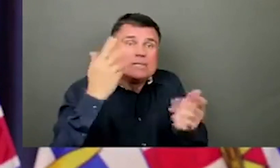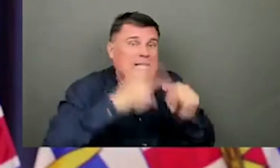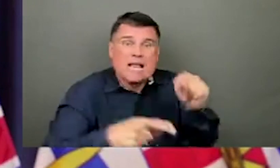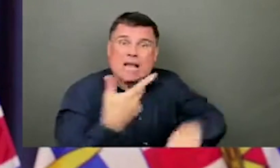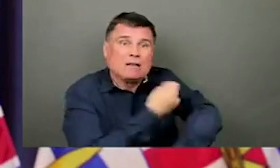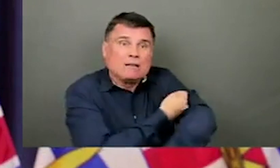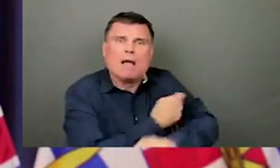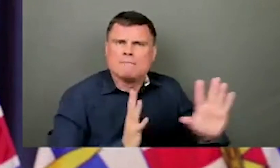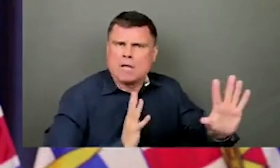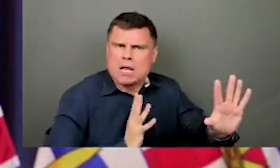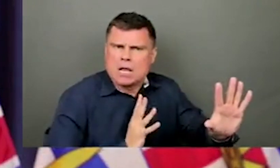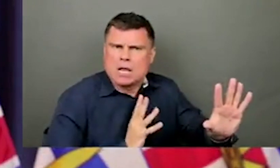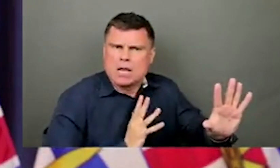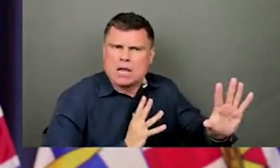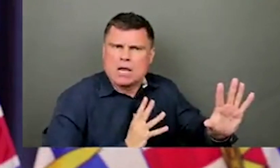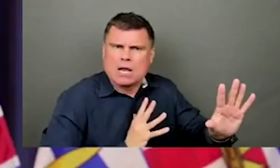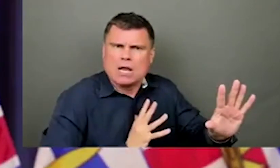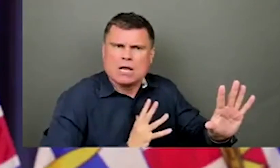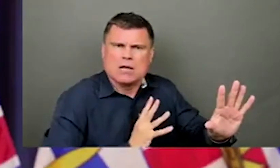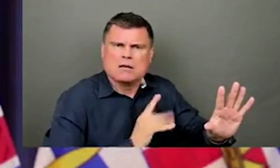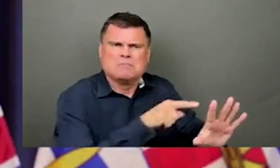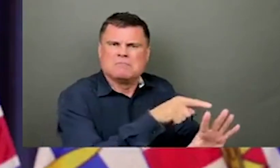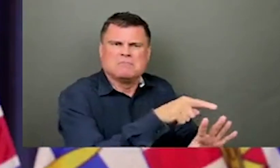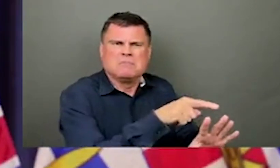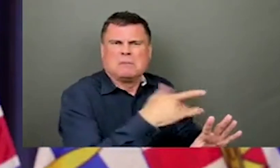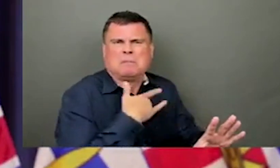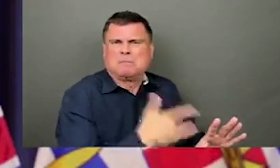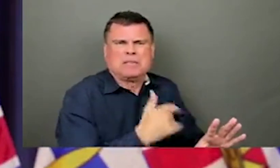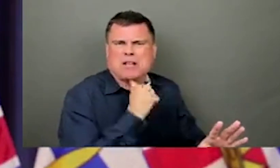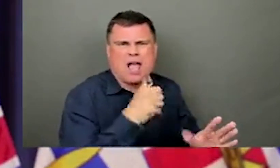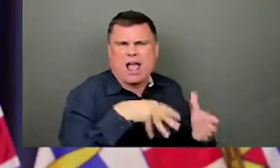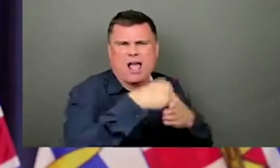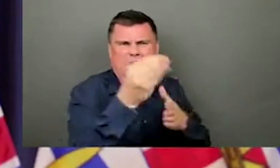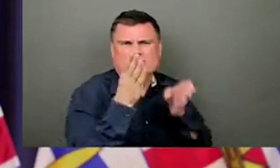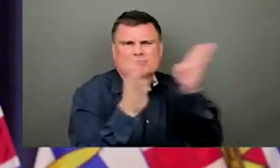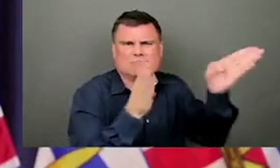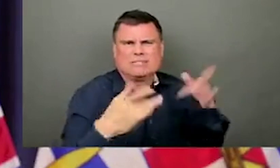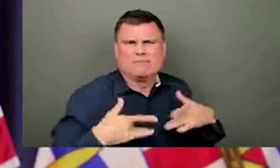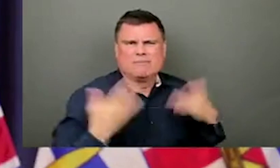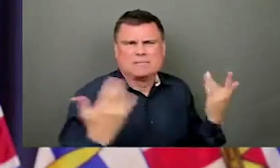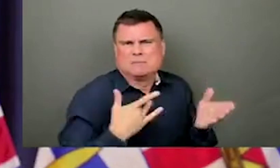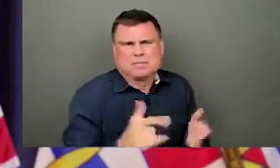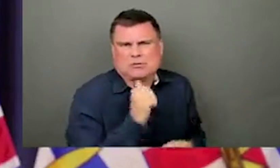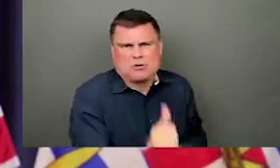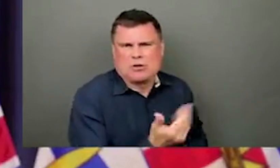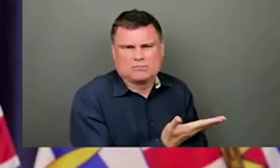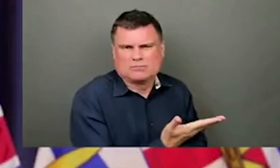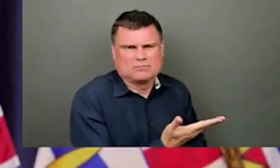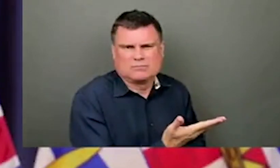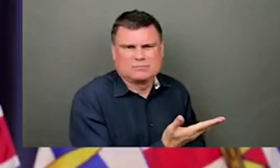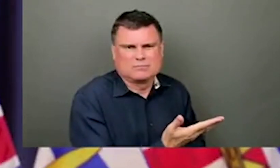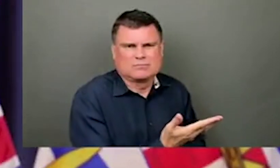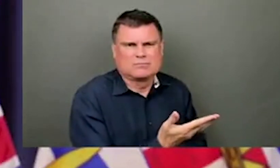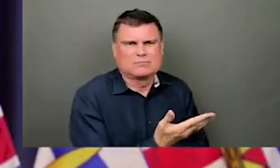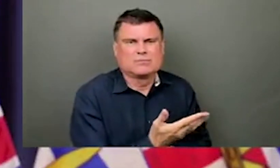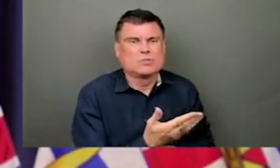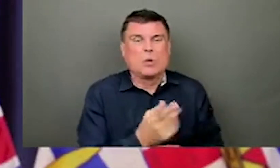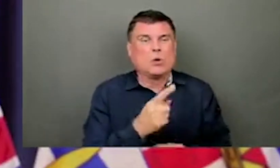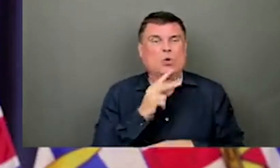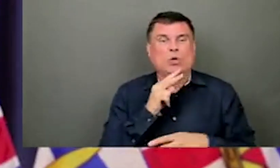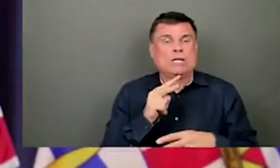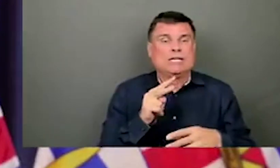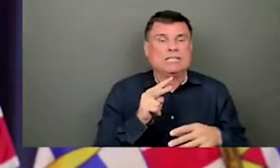we're talking about. So they will not be able to attend those events through this period of time of high risk. There are